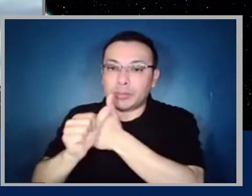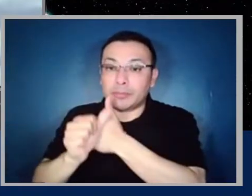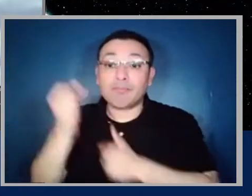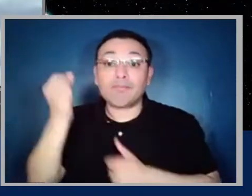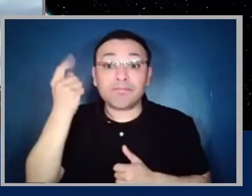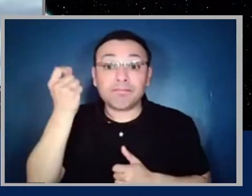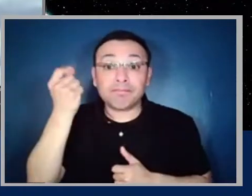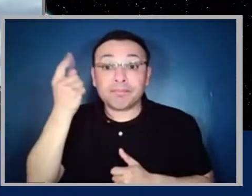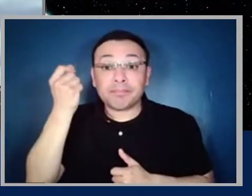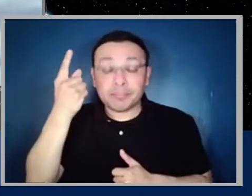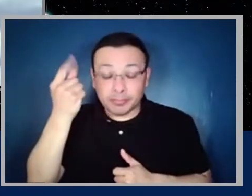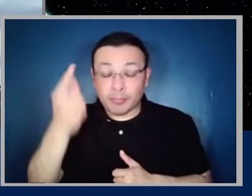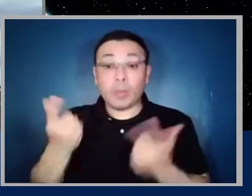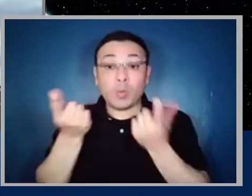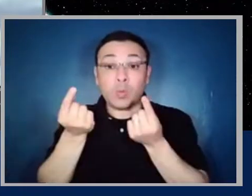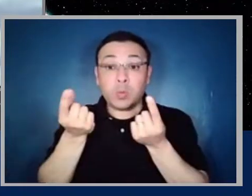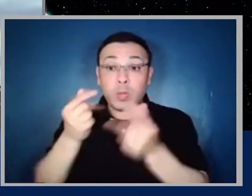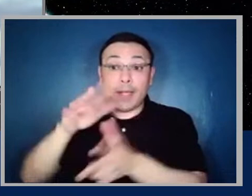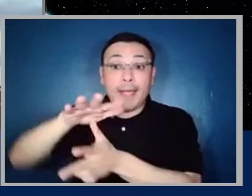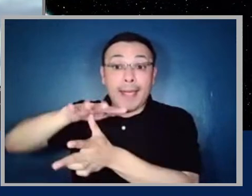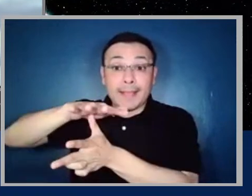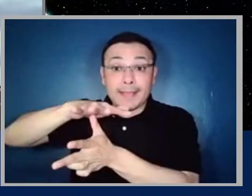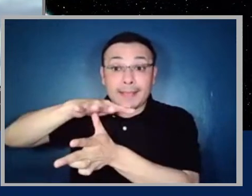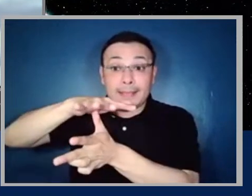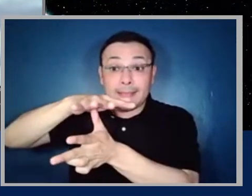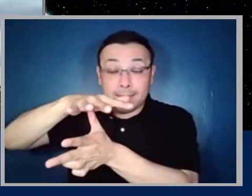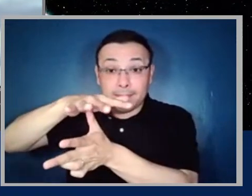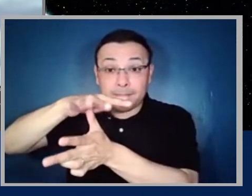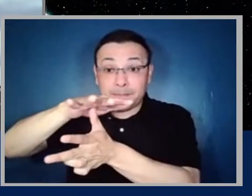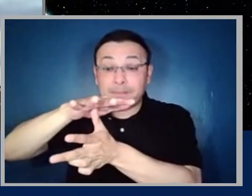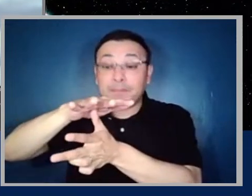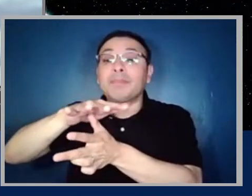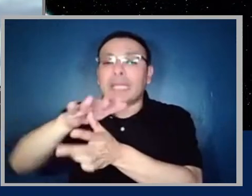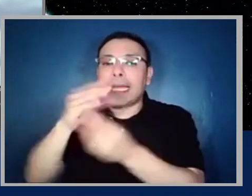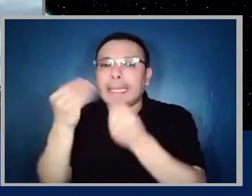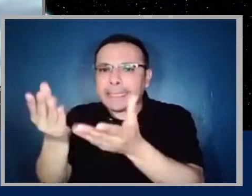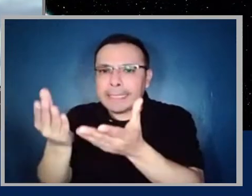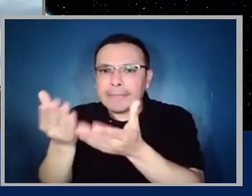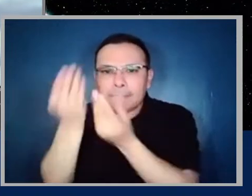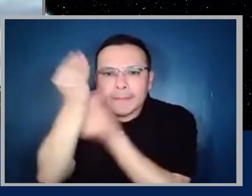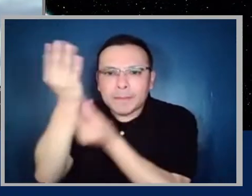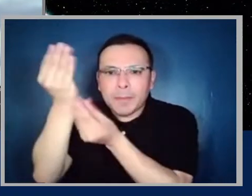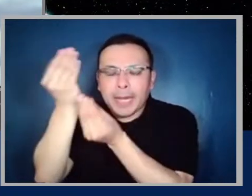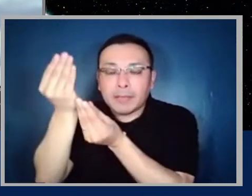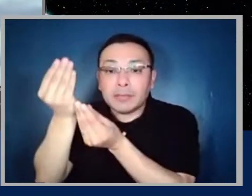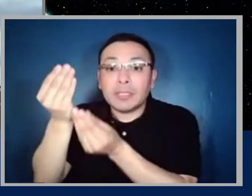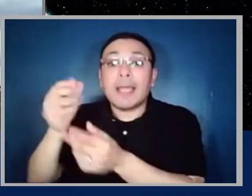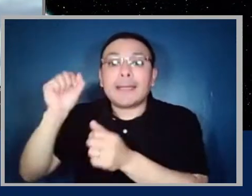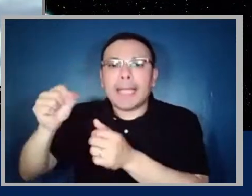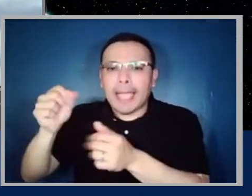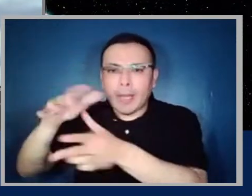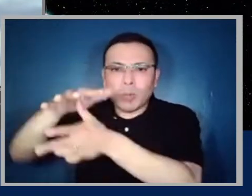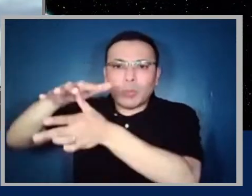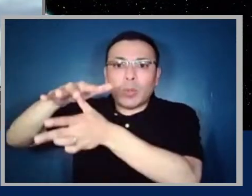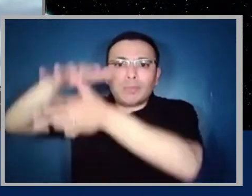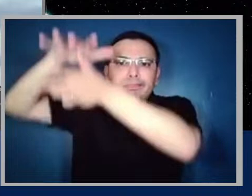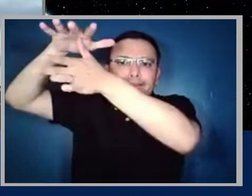navigate into the debris zone, and they know exactly what height to be at a certain time in splashdown, so that we can get them close